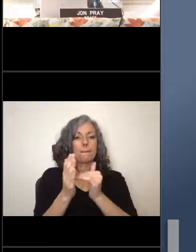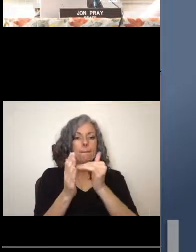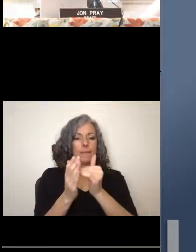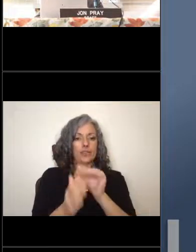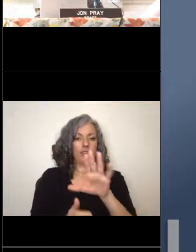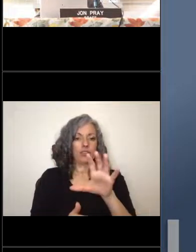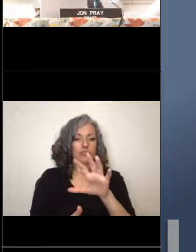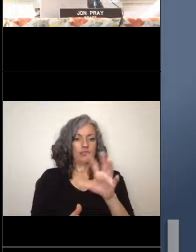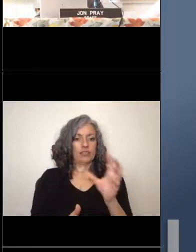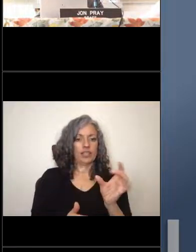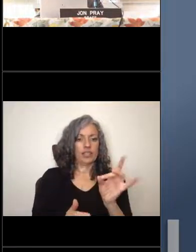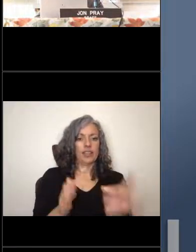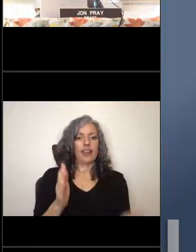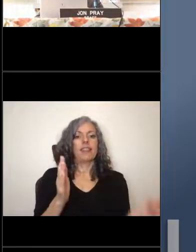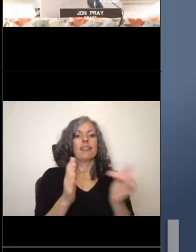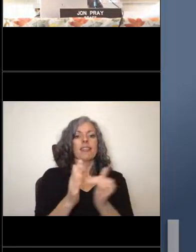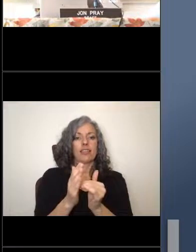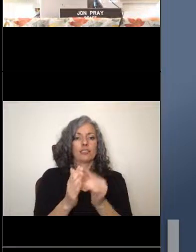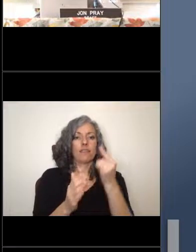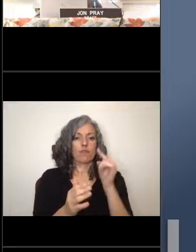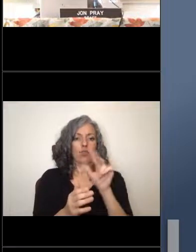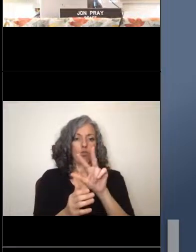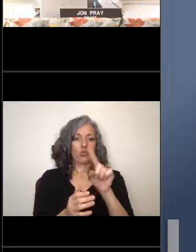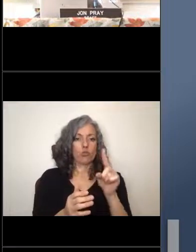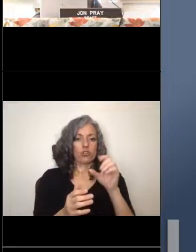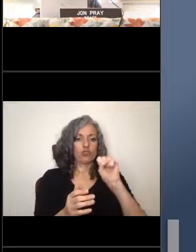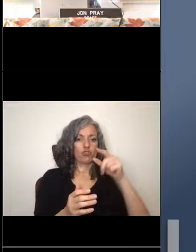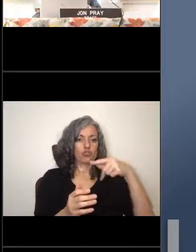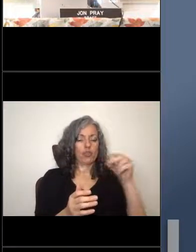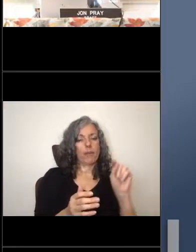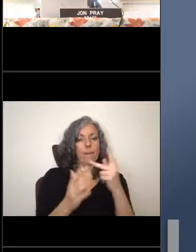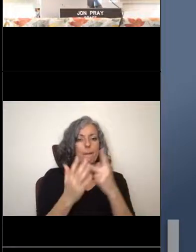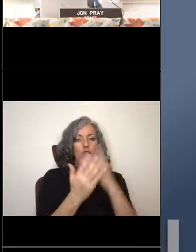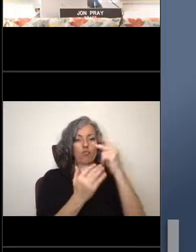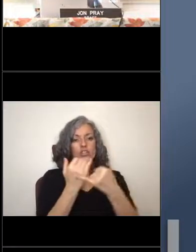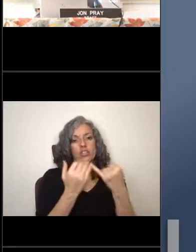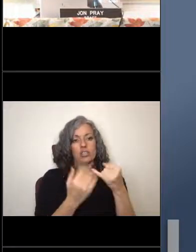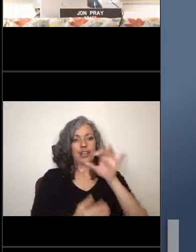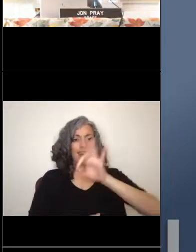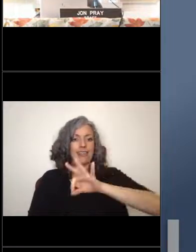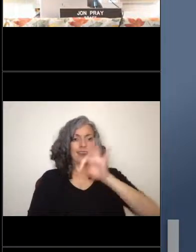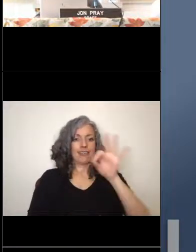$451,558,000 for 31 shop projects. And then 99